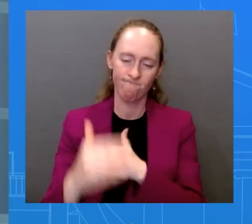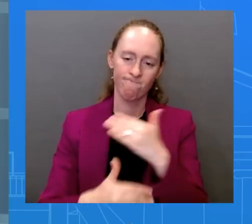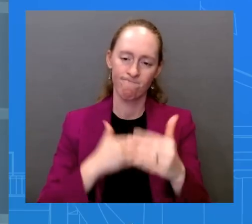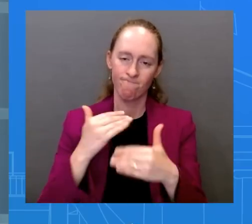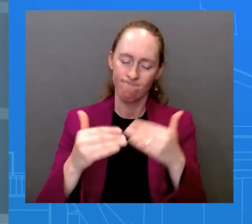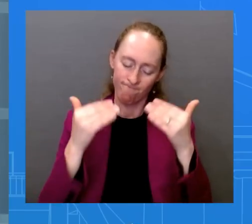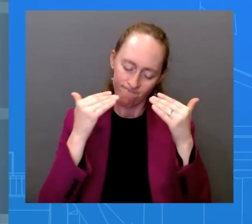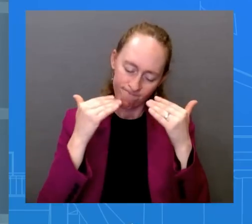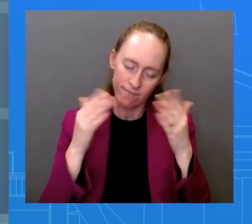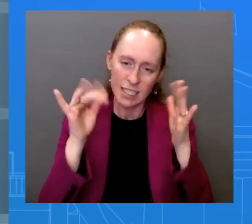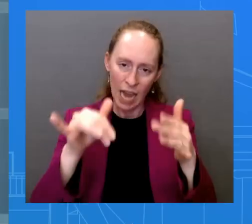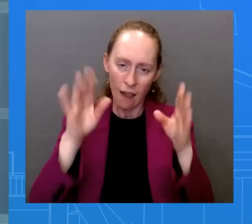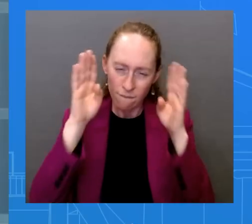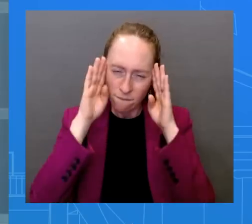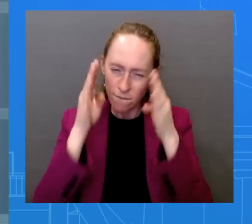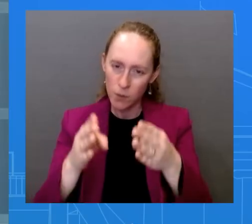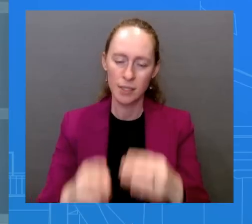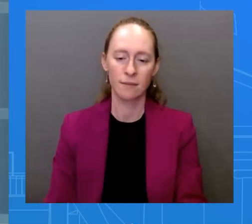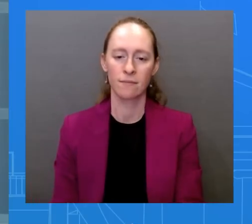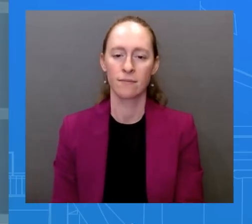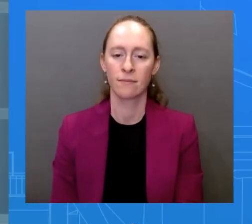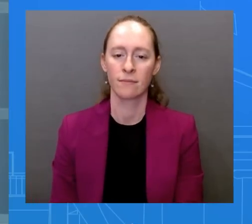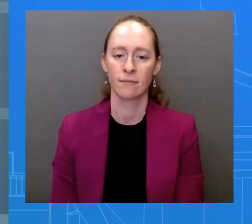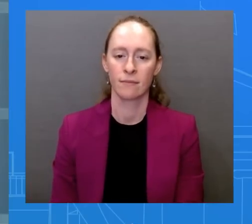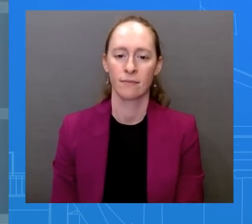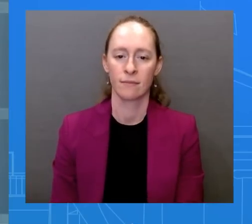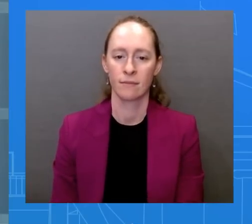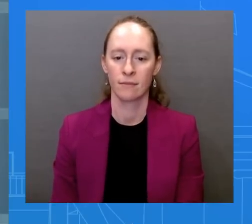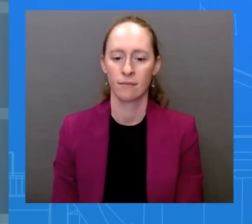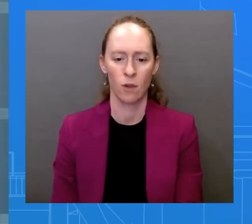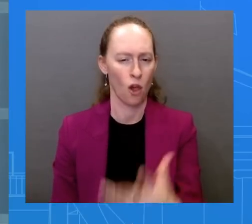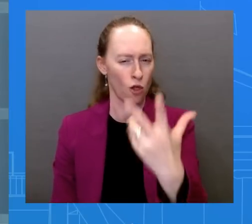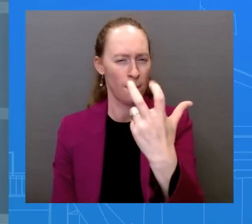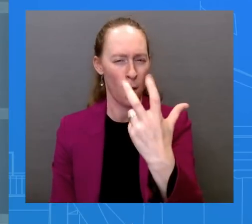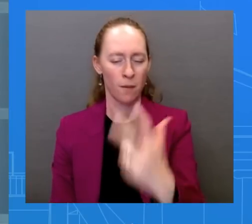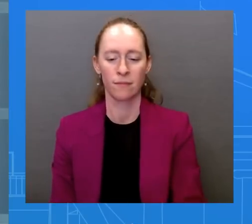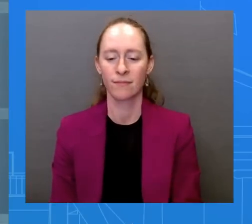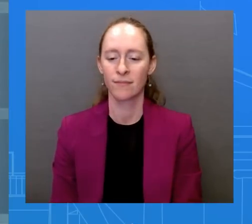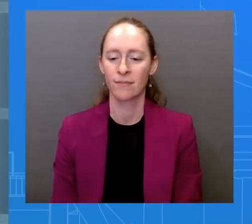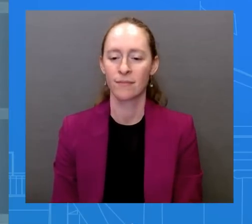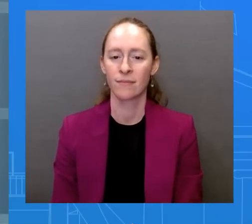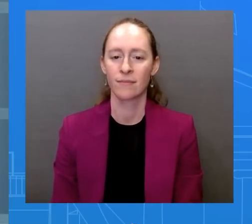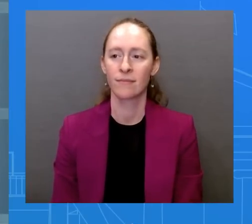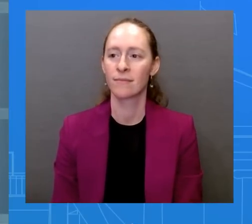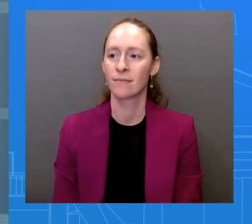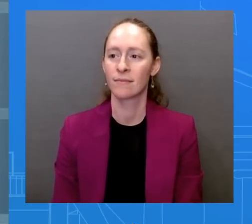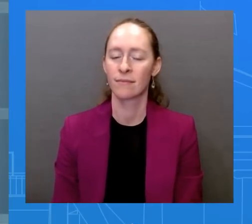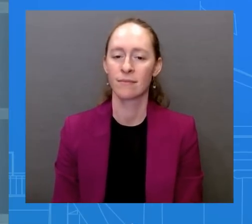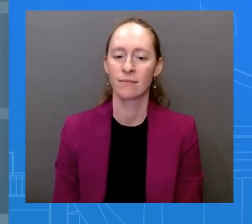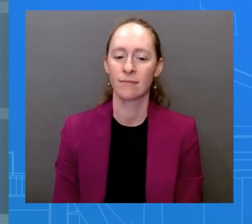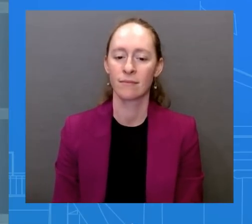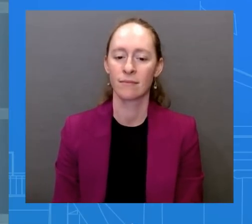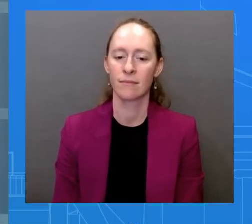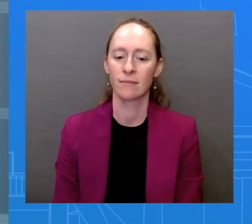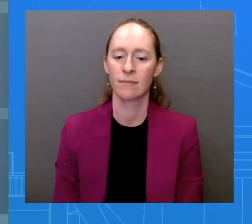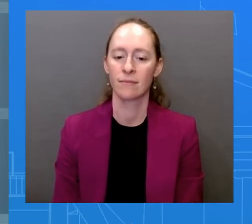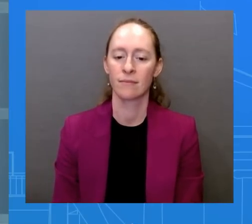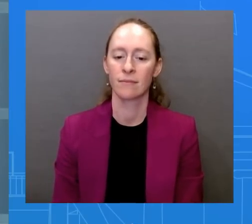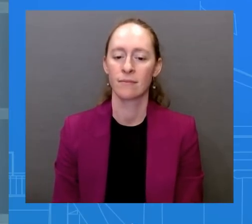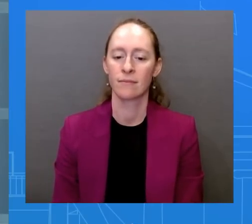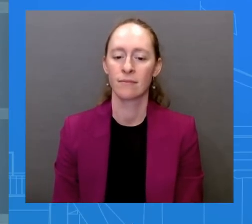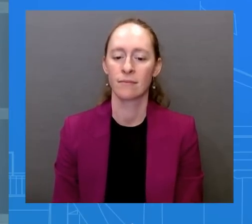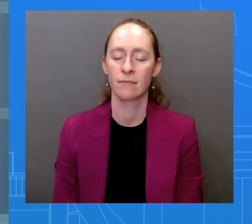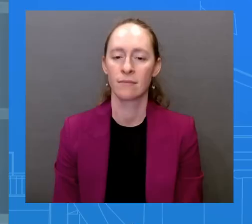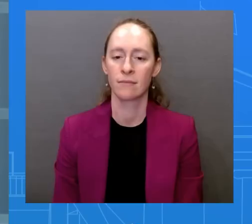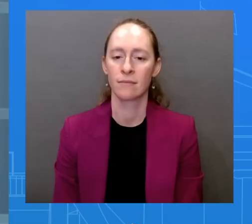We have 2 o'clock out. Can you take a few more? Yeah, I'll take a few more. It's been 2 months, Karine. Go ahead. Is the White House confident that the government shutdown will be averted at the end of this